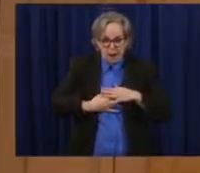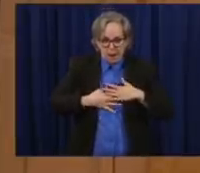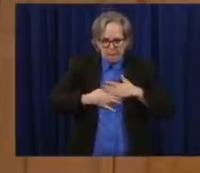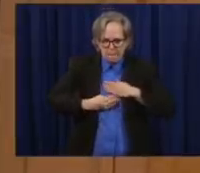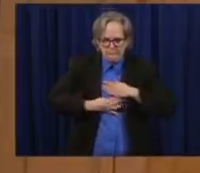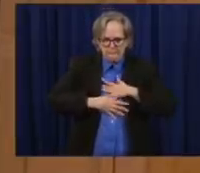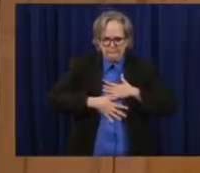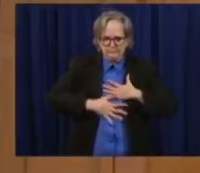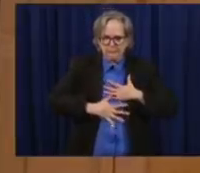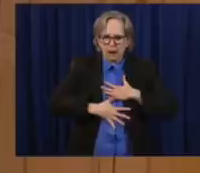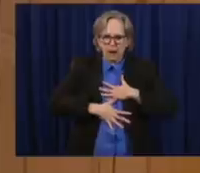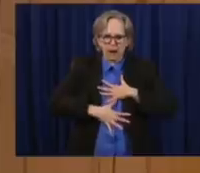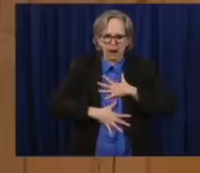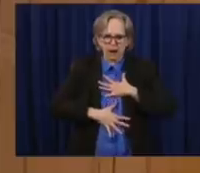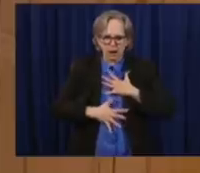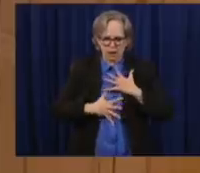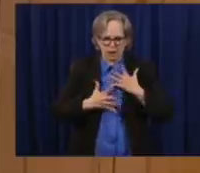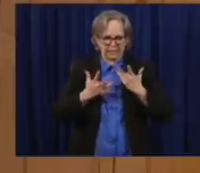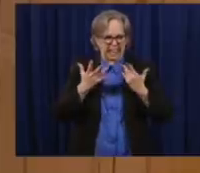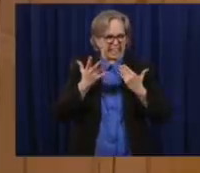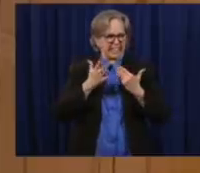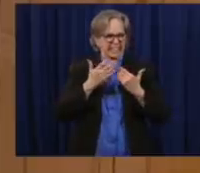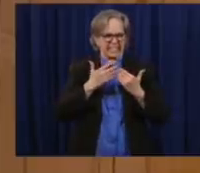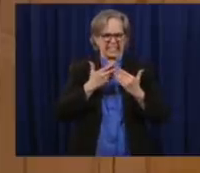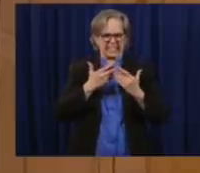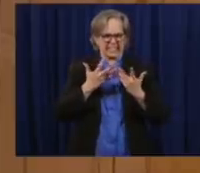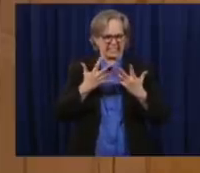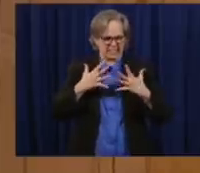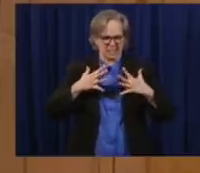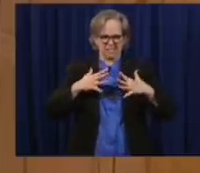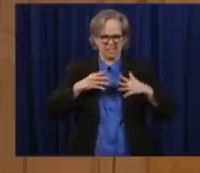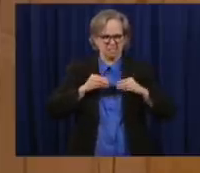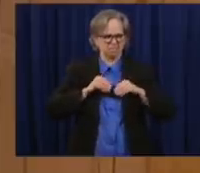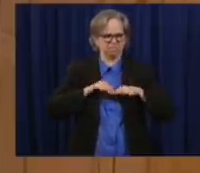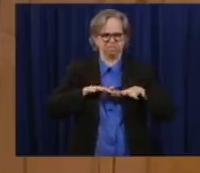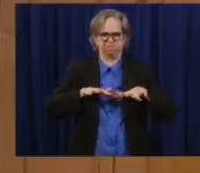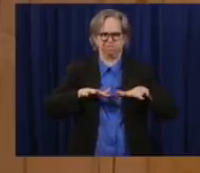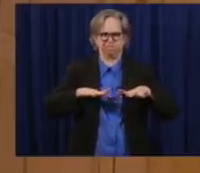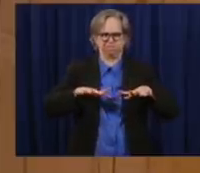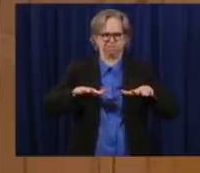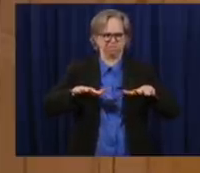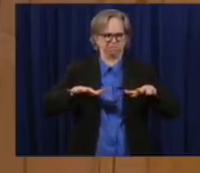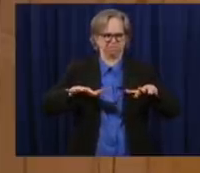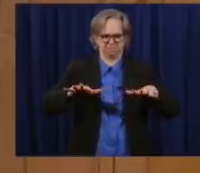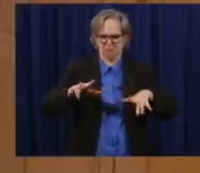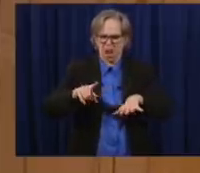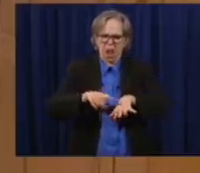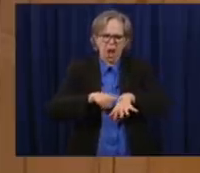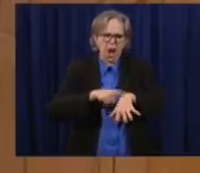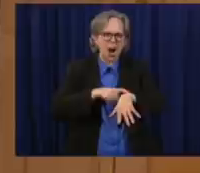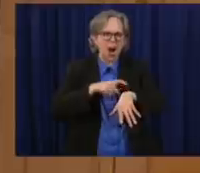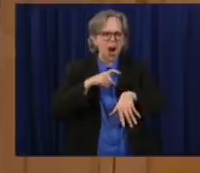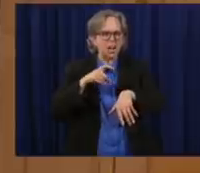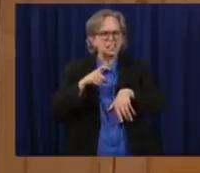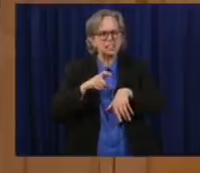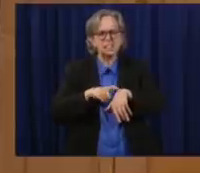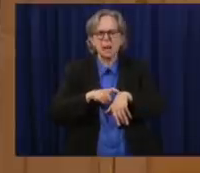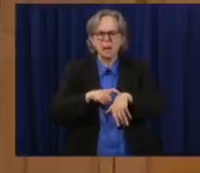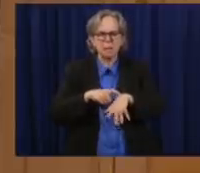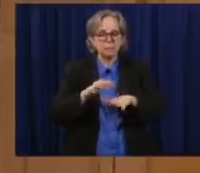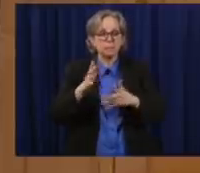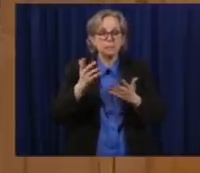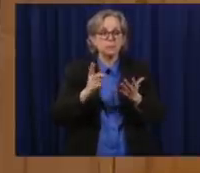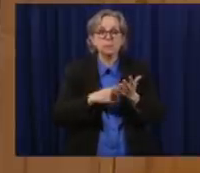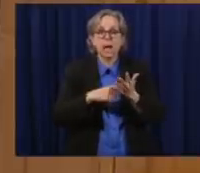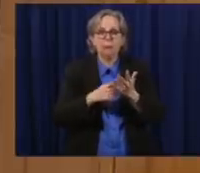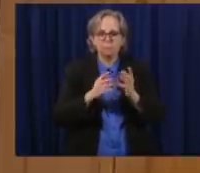now learning that it can shed long after in some people. And it's very infectious, and it's asymptomatic. It spreads when you don't know you